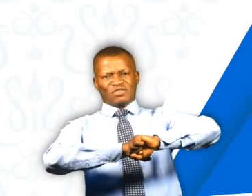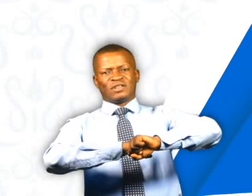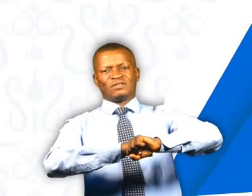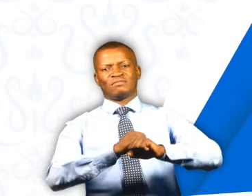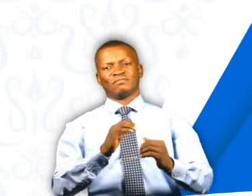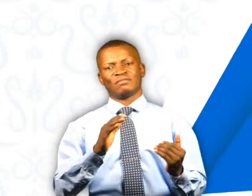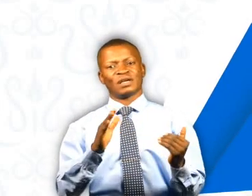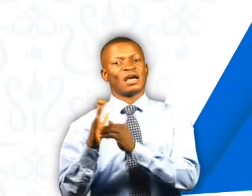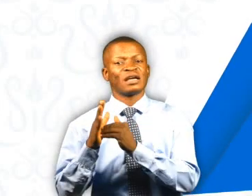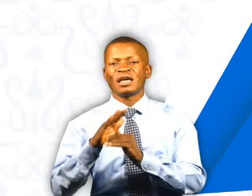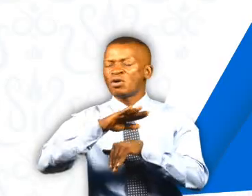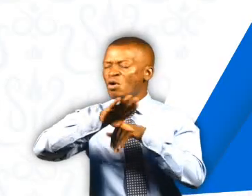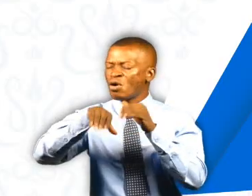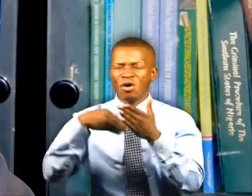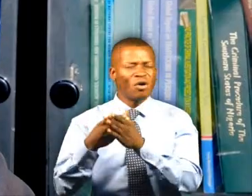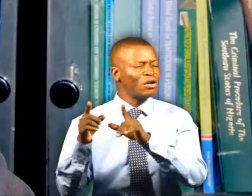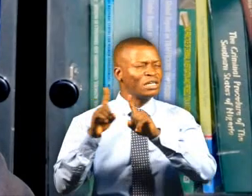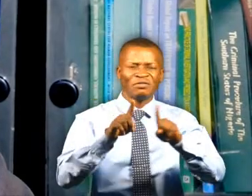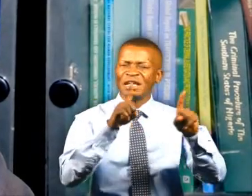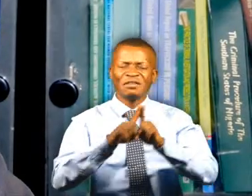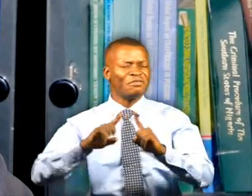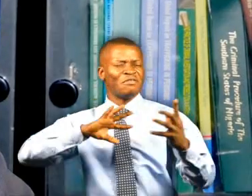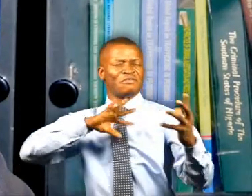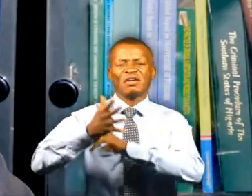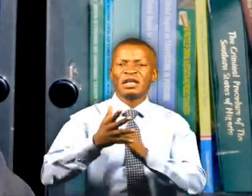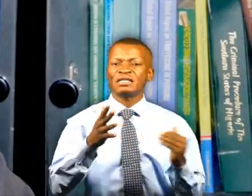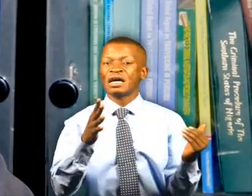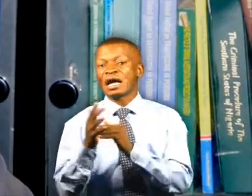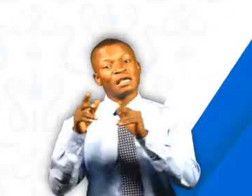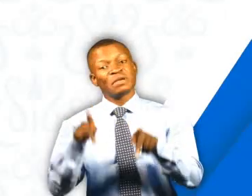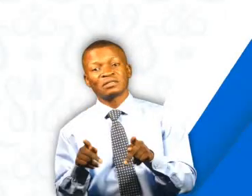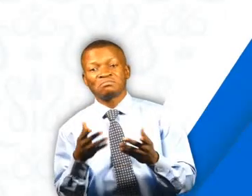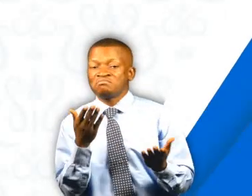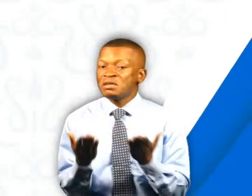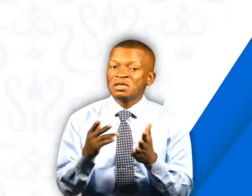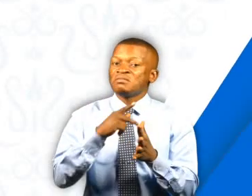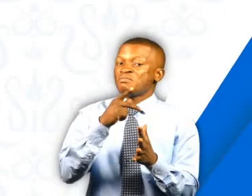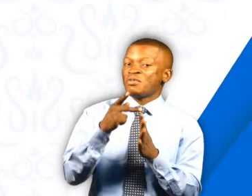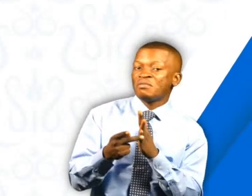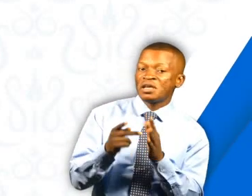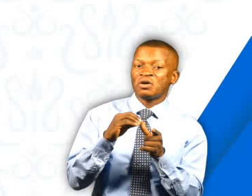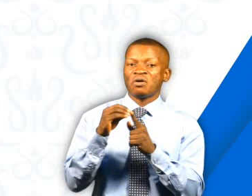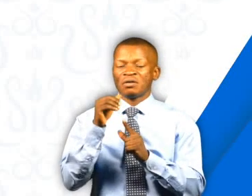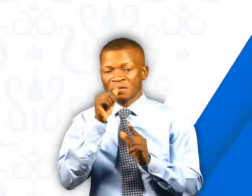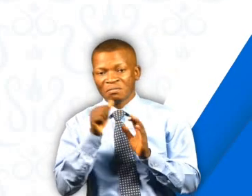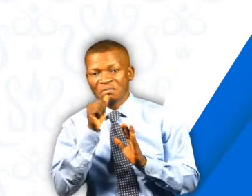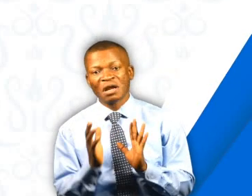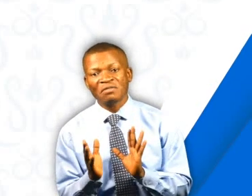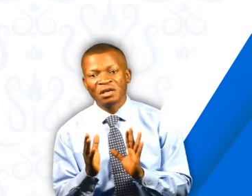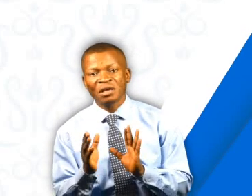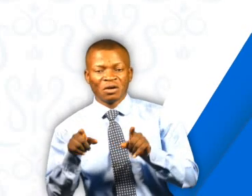protection against all forms of violence against person in public and in